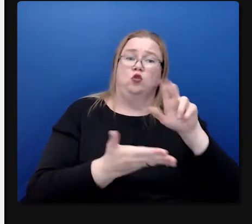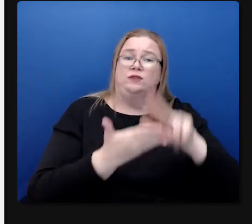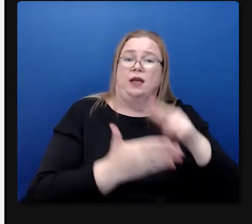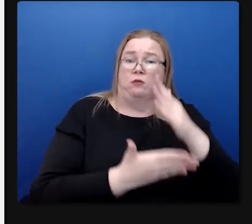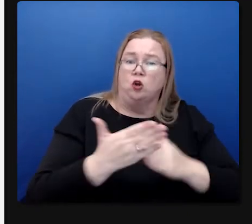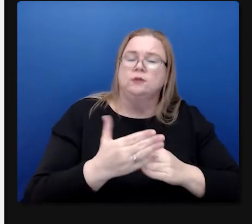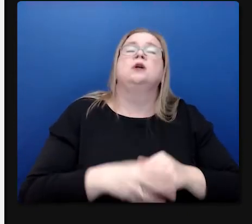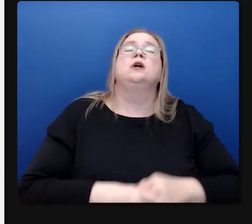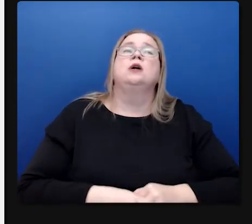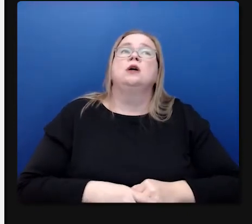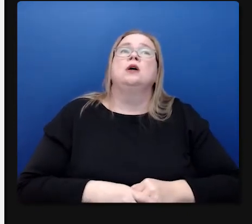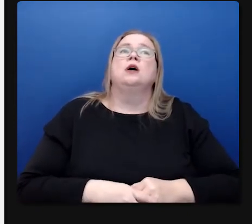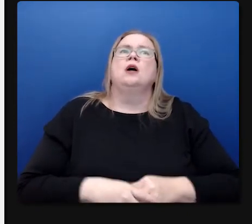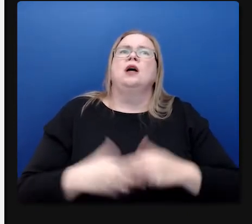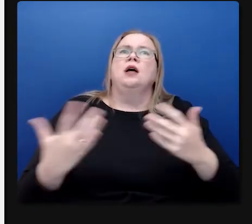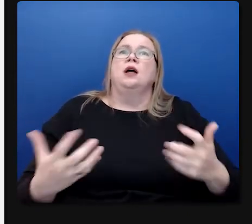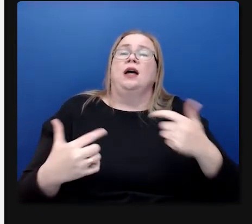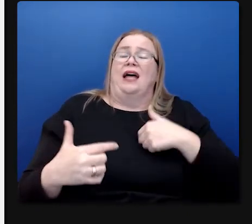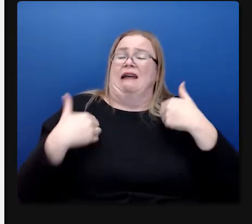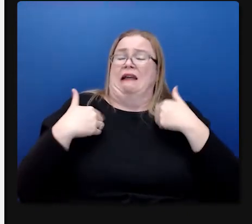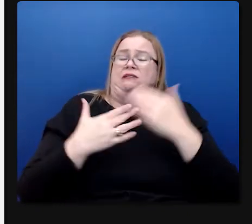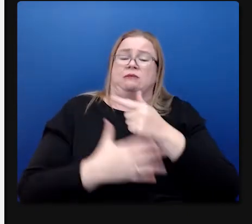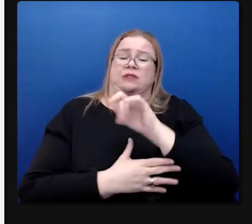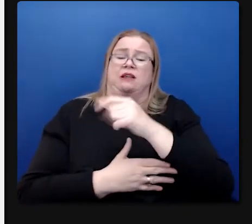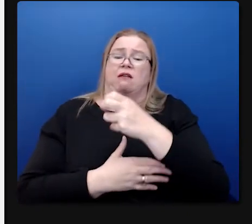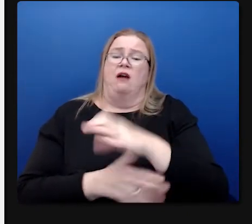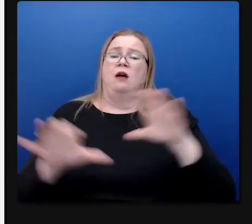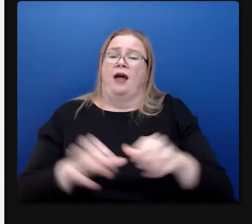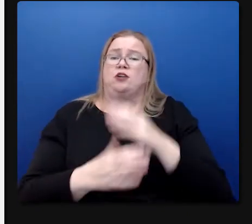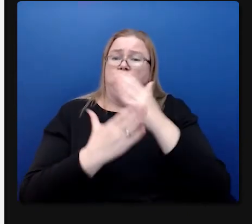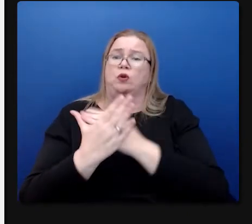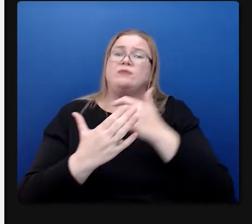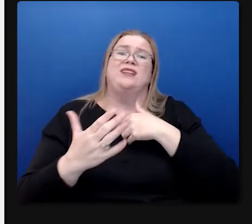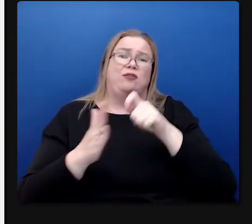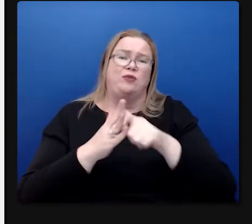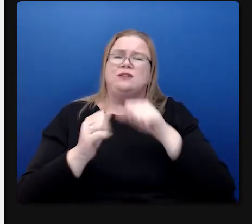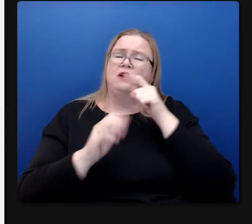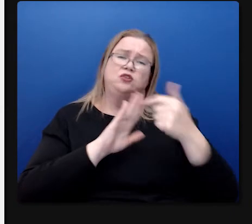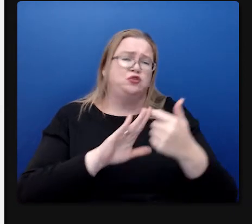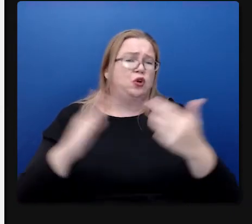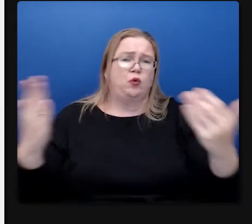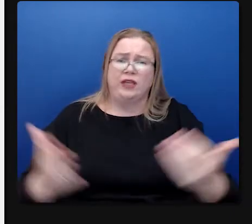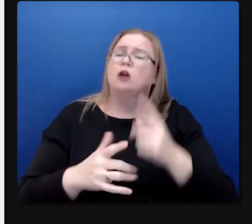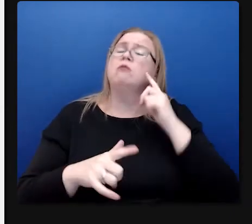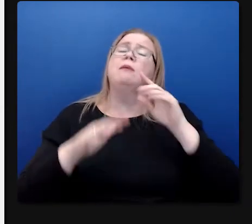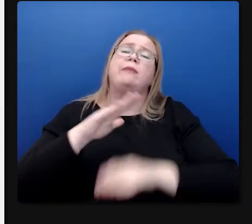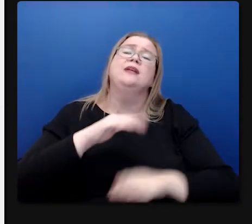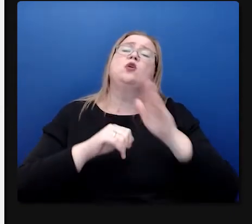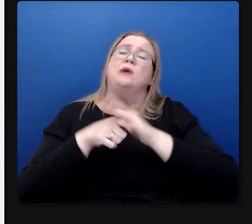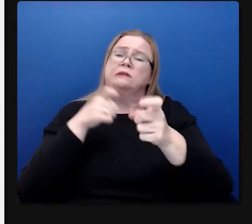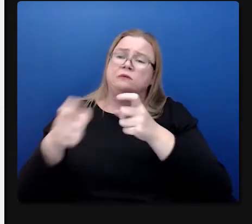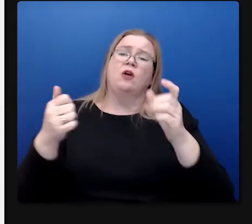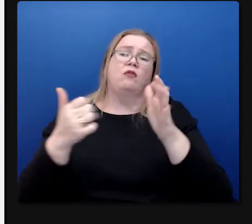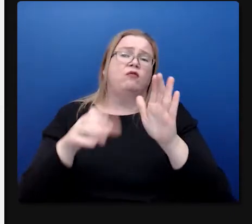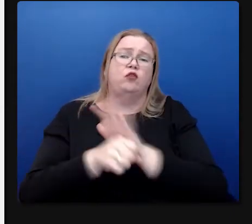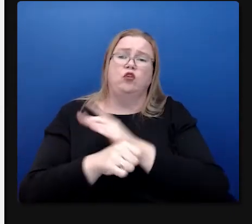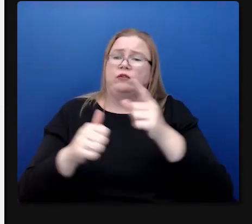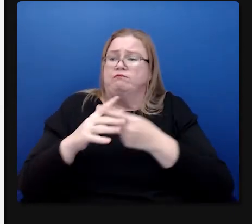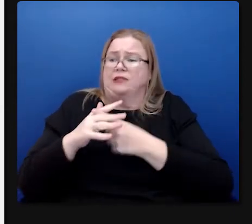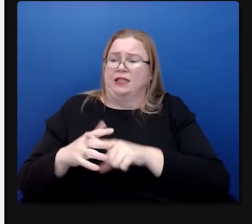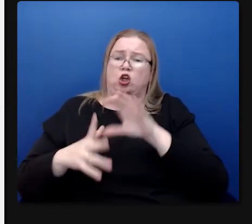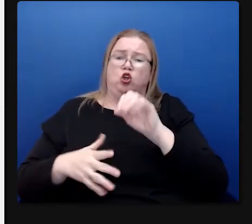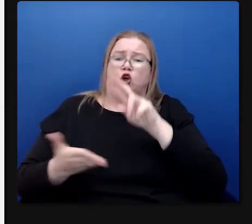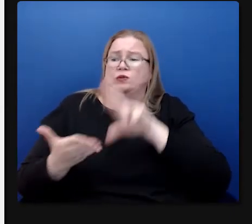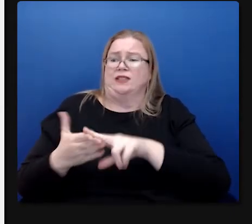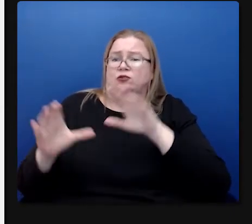step. I have some GitHub action scripts that I've written that I'm not going to show here that will basically manage the whole initial code